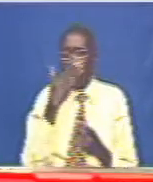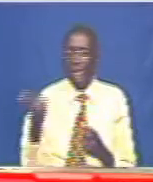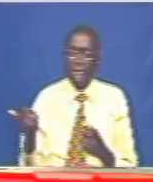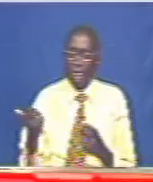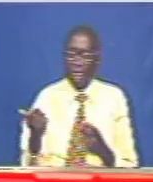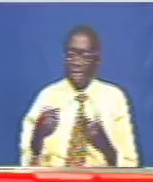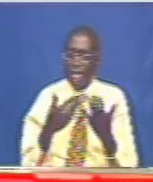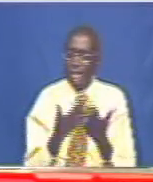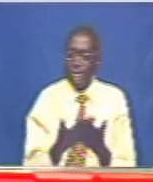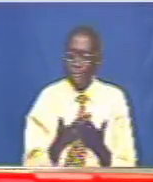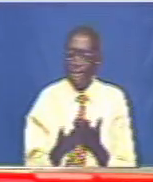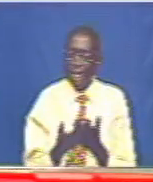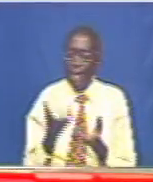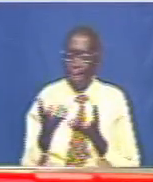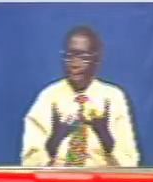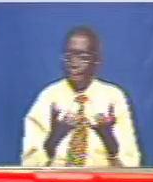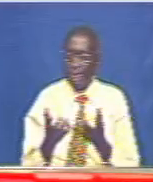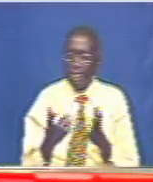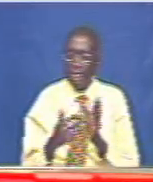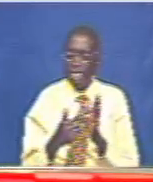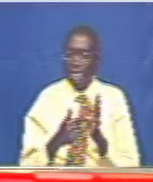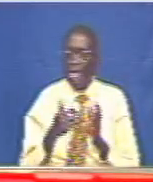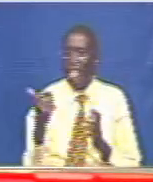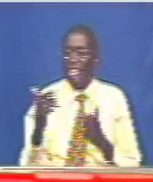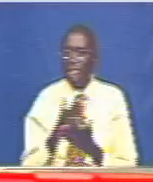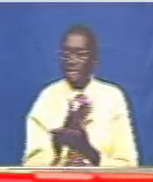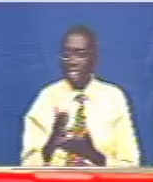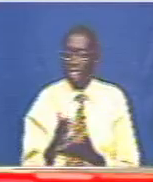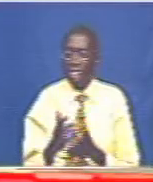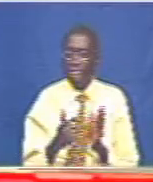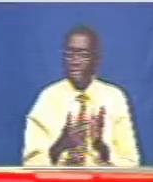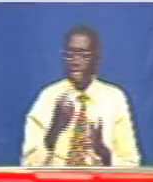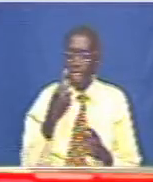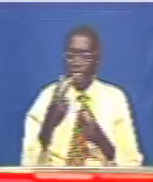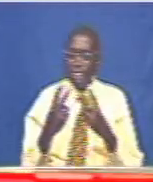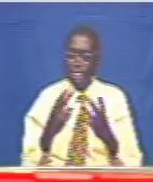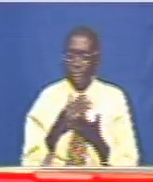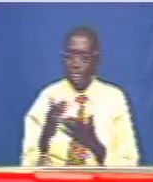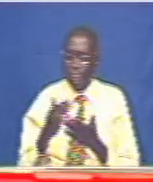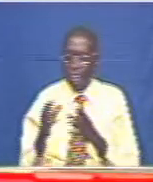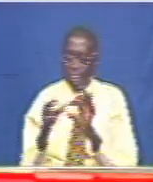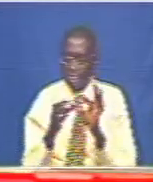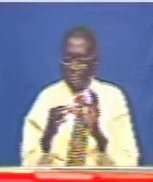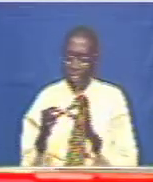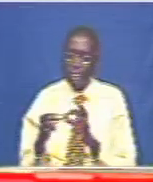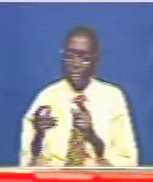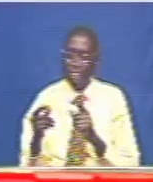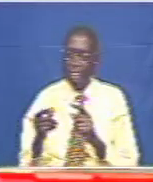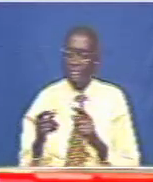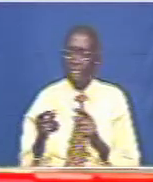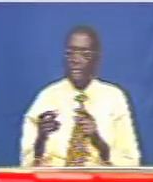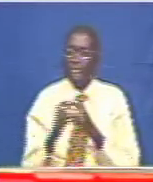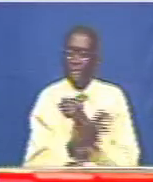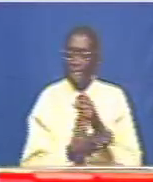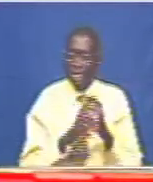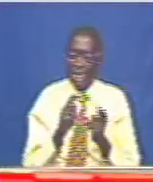apply the cooperative business model along various other sectors. For example, we realized that the cooperative movement in this particular country has been so much